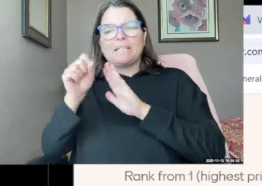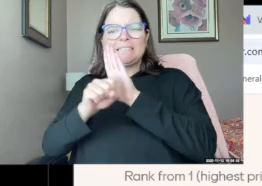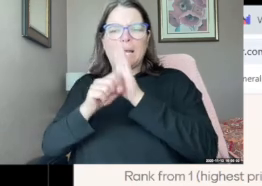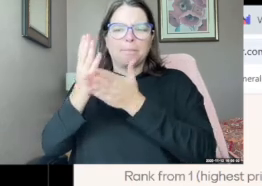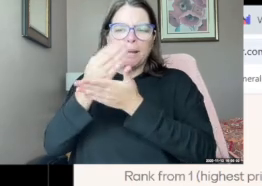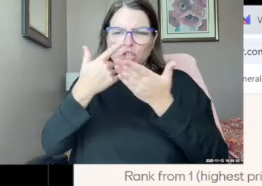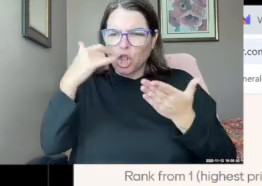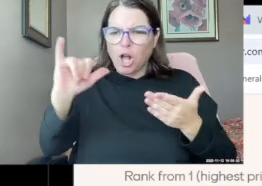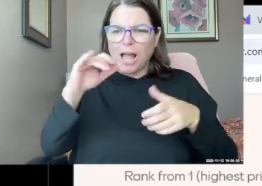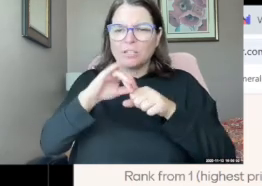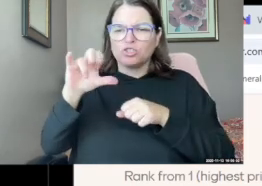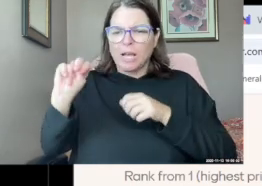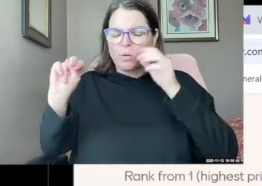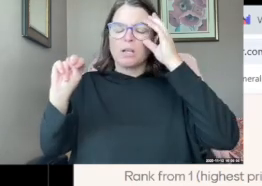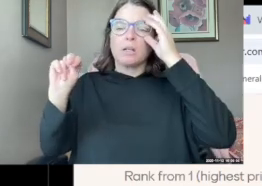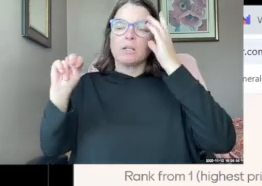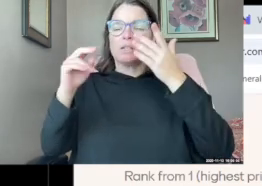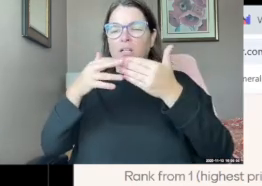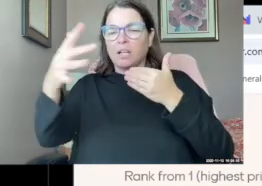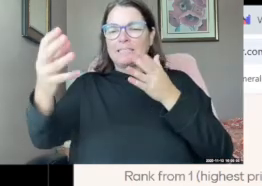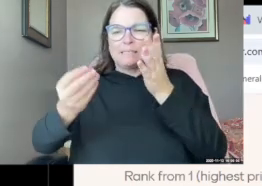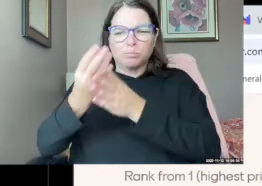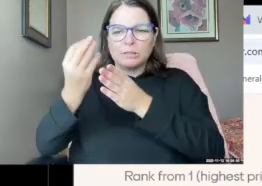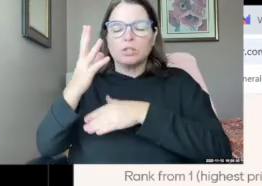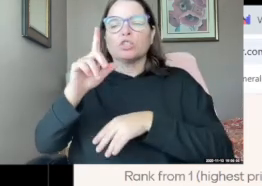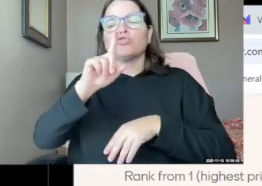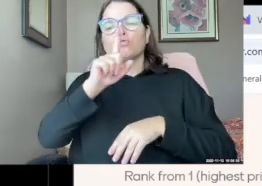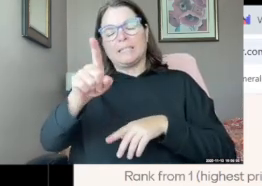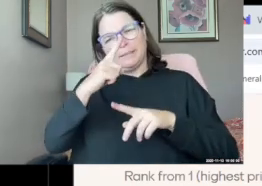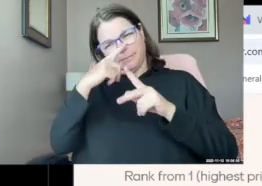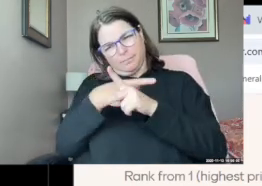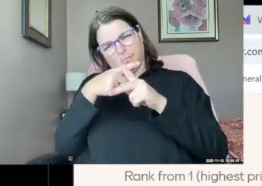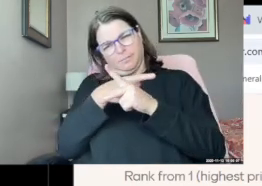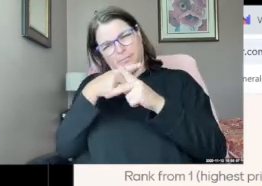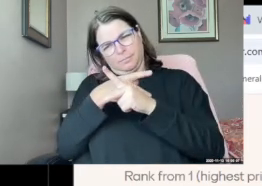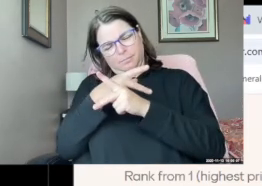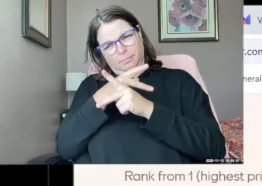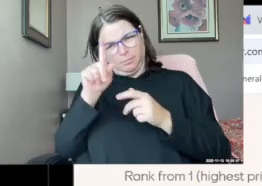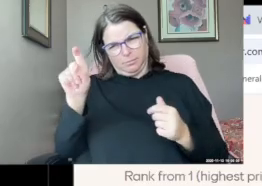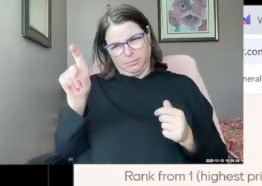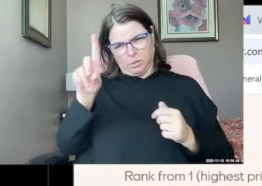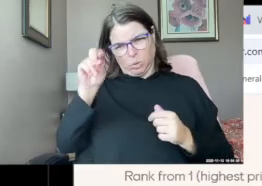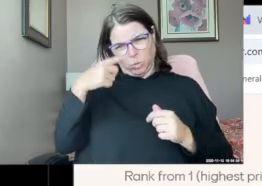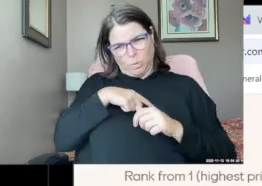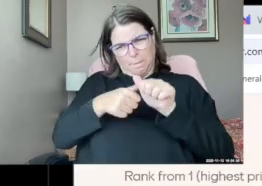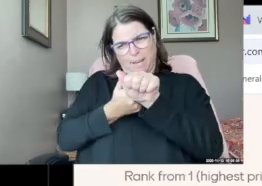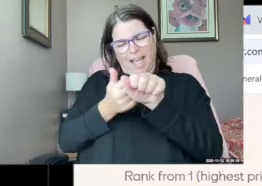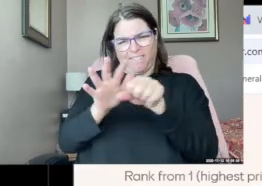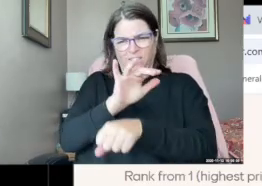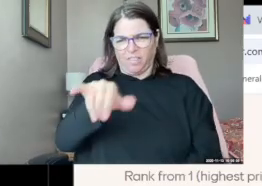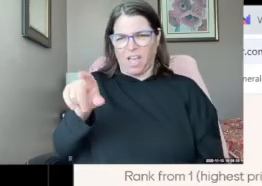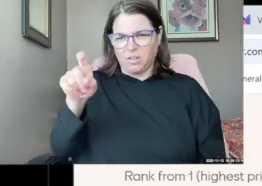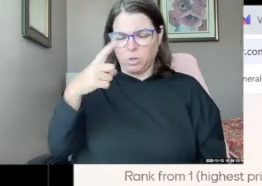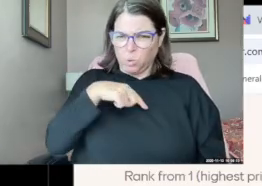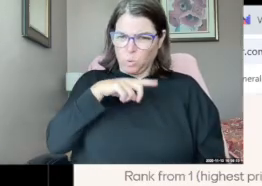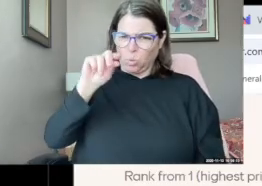point of identifying or seeing kind of what the state budget will look like in January and into the spring, really is